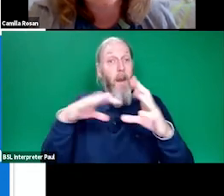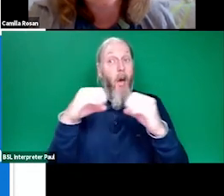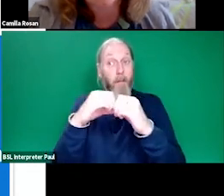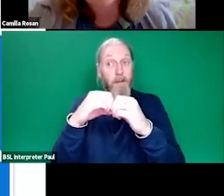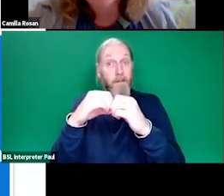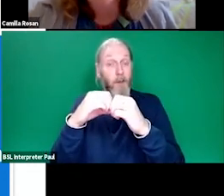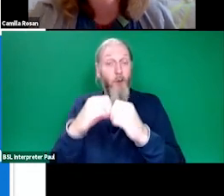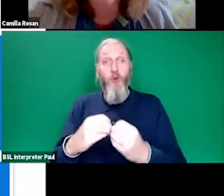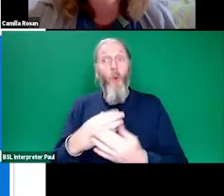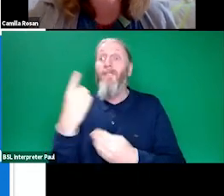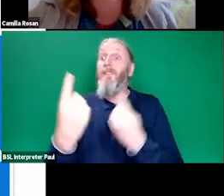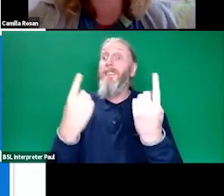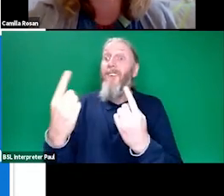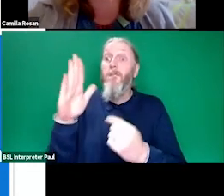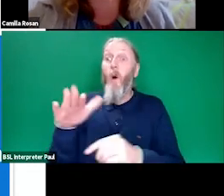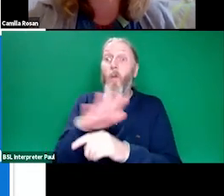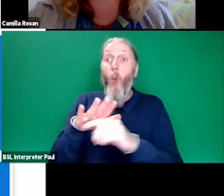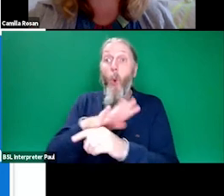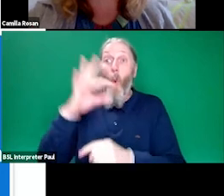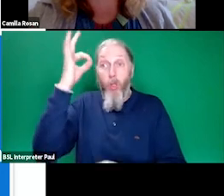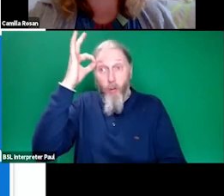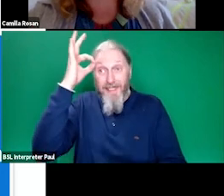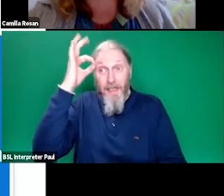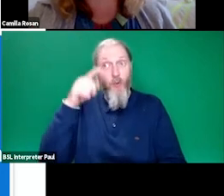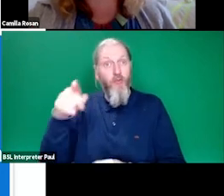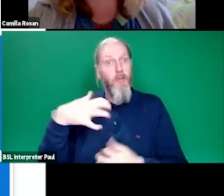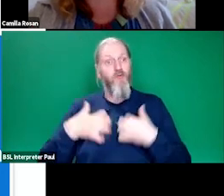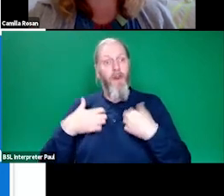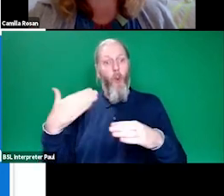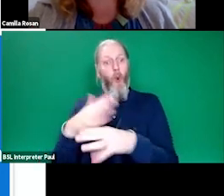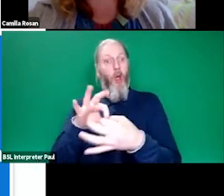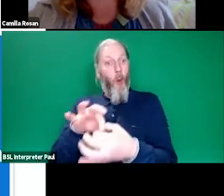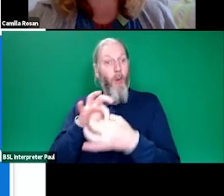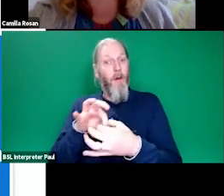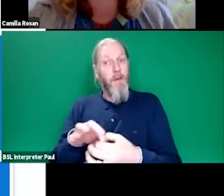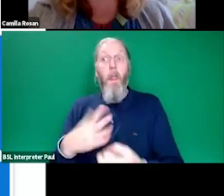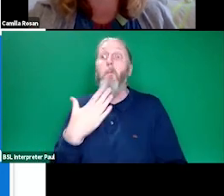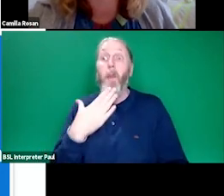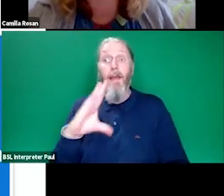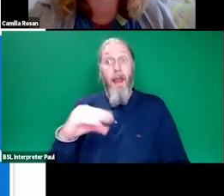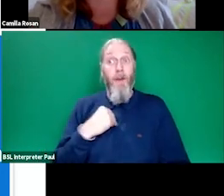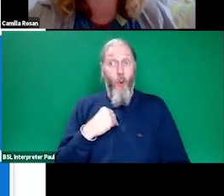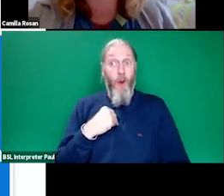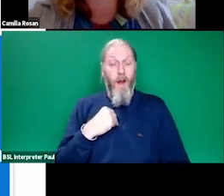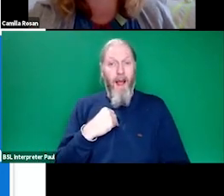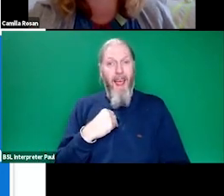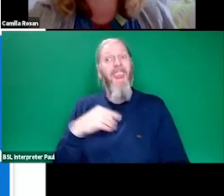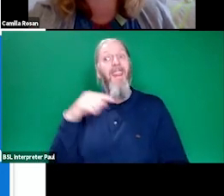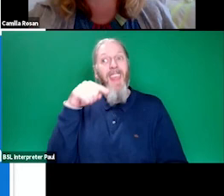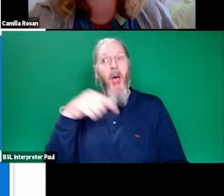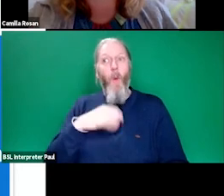hub provider that are interested in working with us, then please get in touch. And that's when we're going to aim to allocate